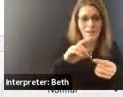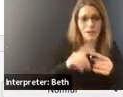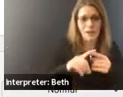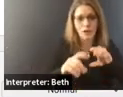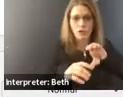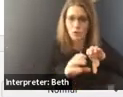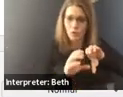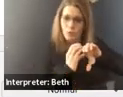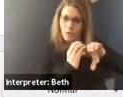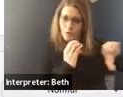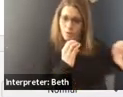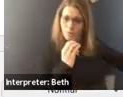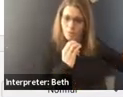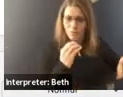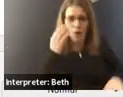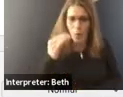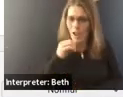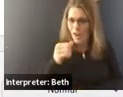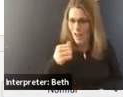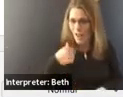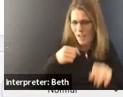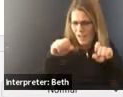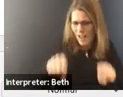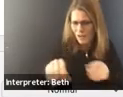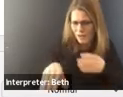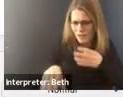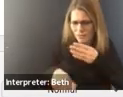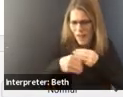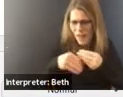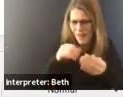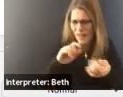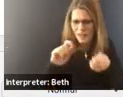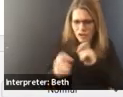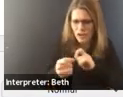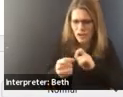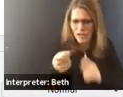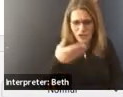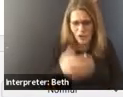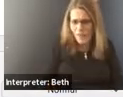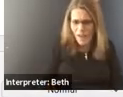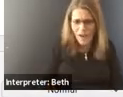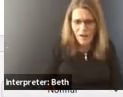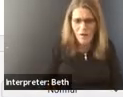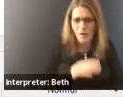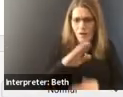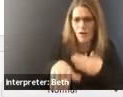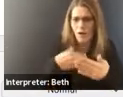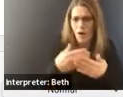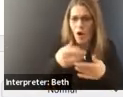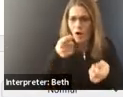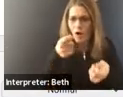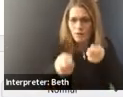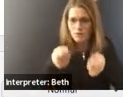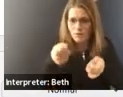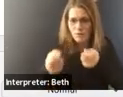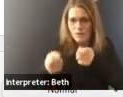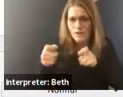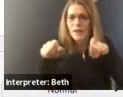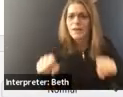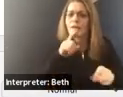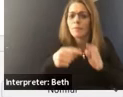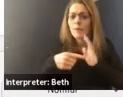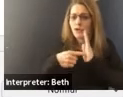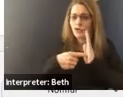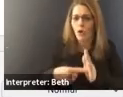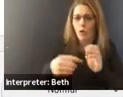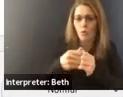Why not? I can do all that here. All these things can be articulated with drawing. And